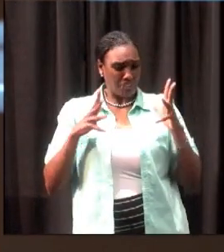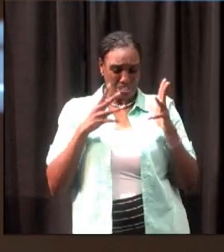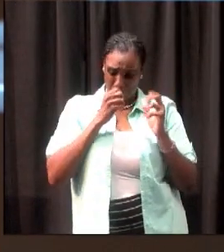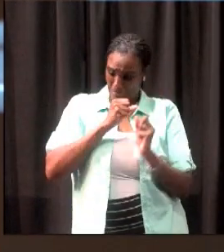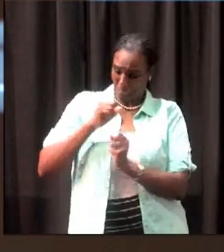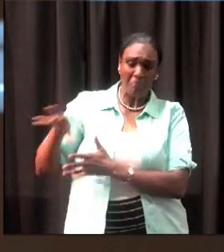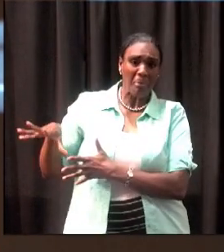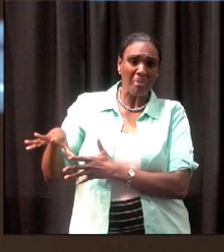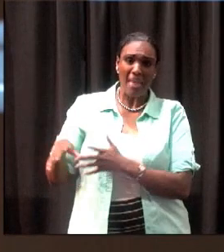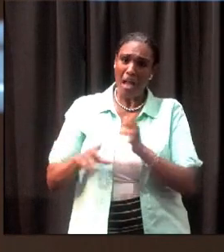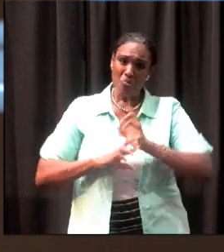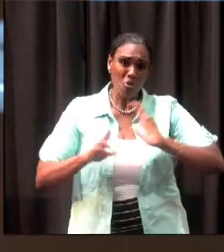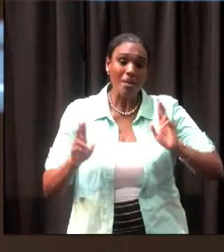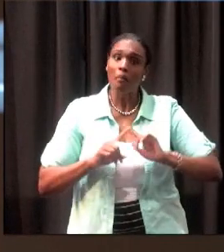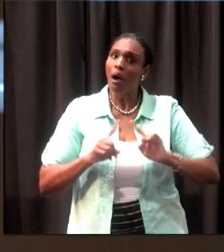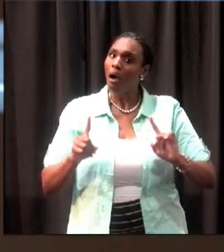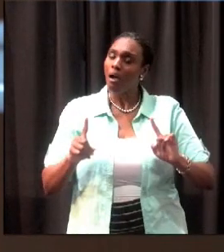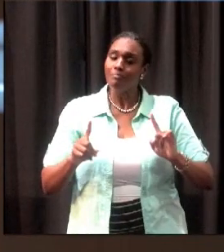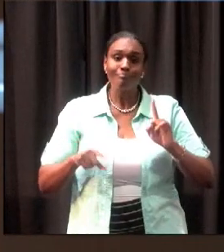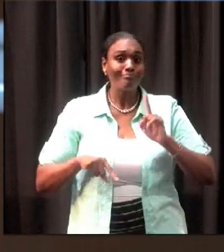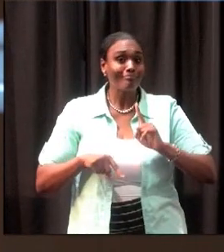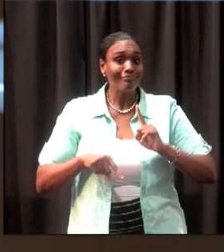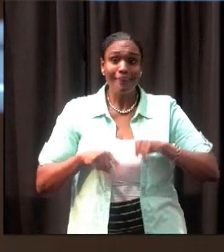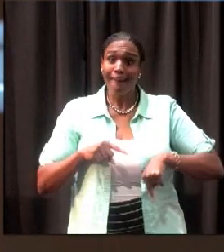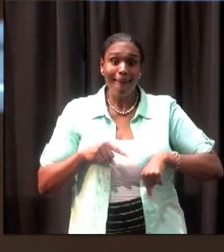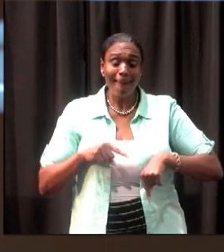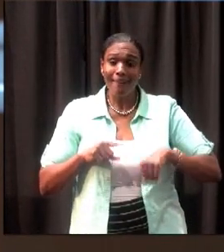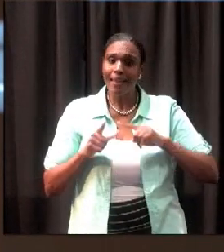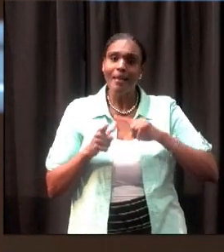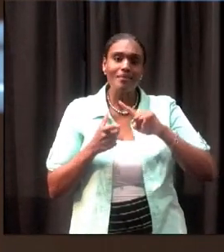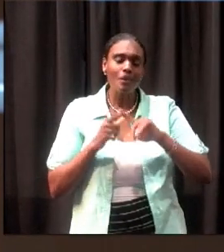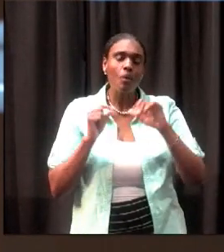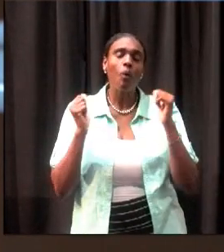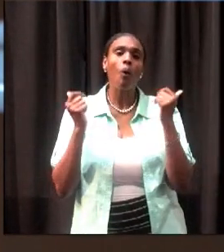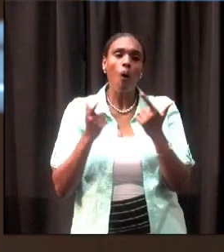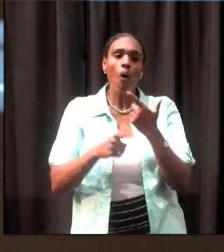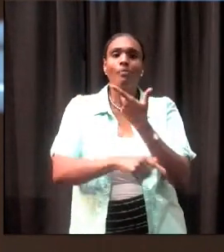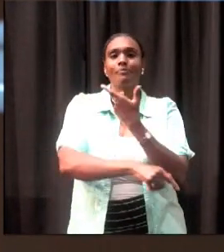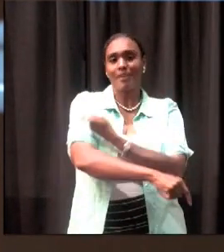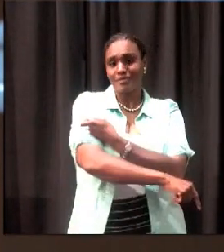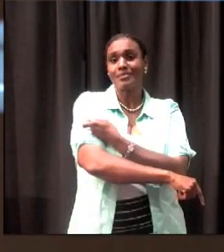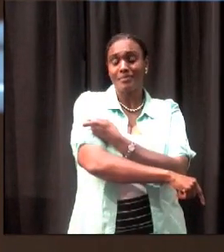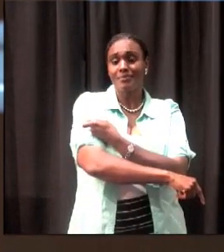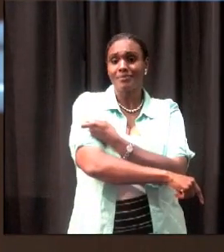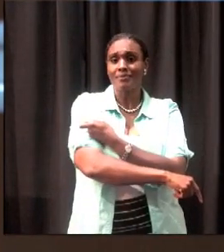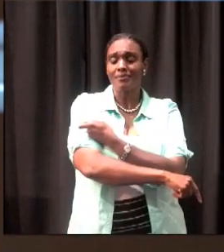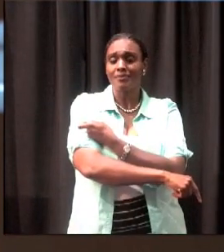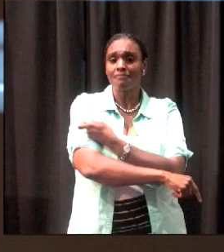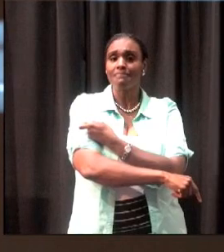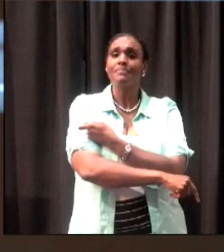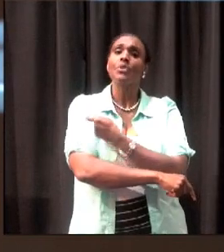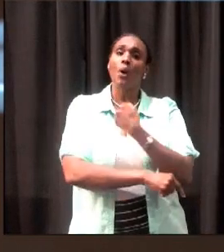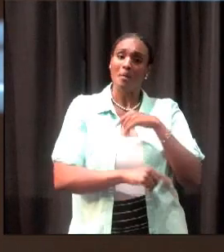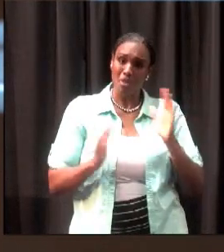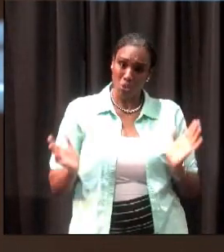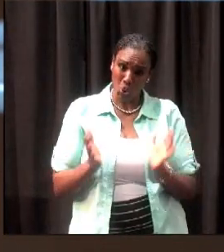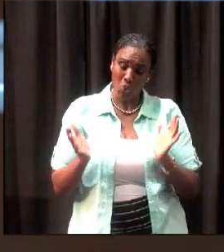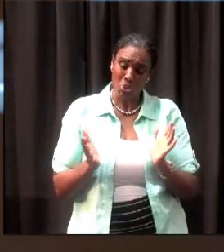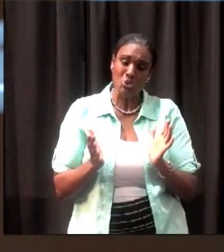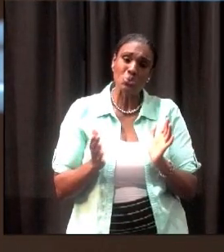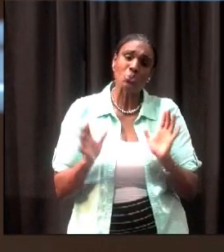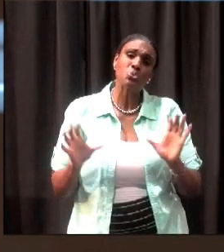take these masks off. But we can't do it until everyone gets the shot. And we need to do what we can. All